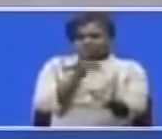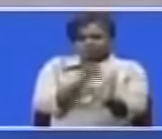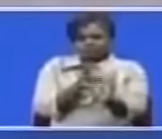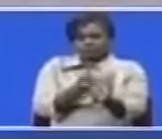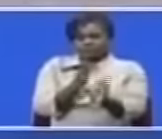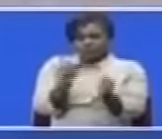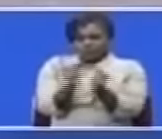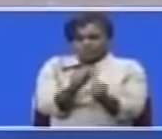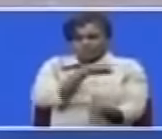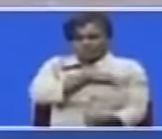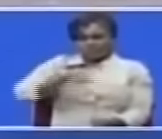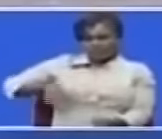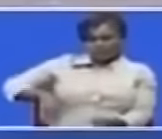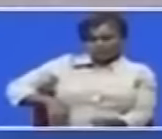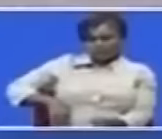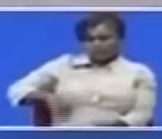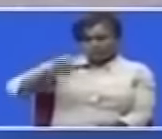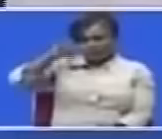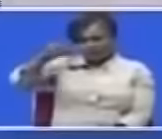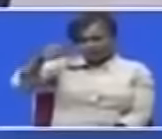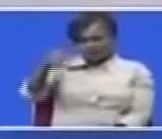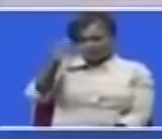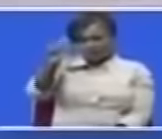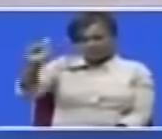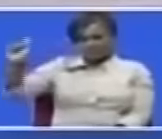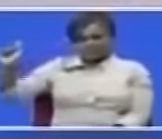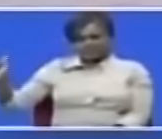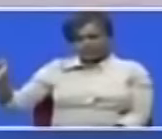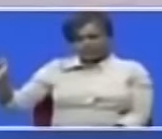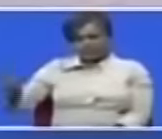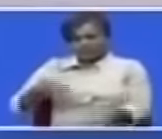jijini Barcelona. Hassan Juma,